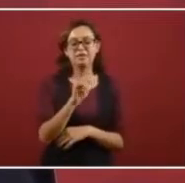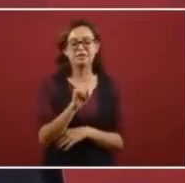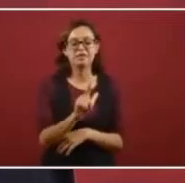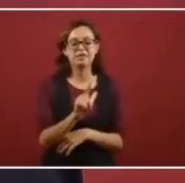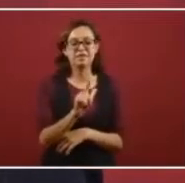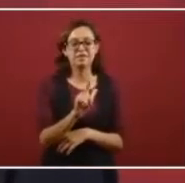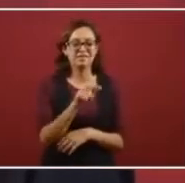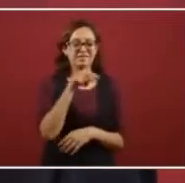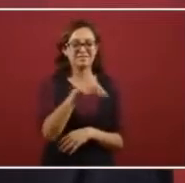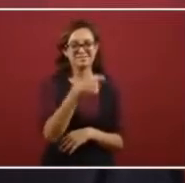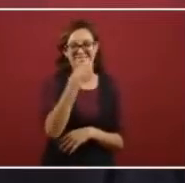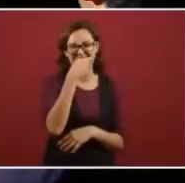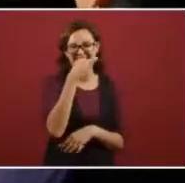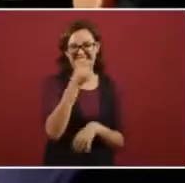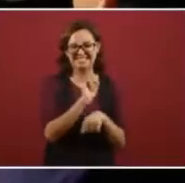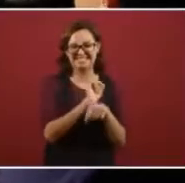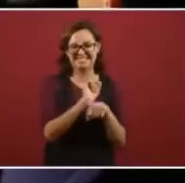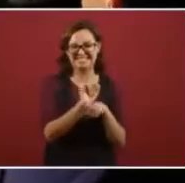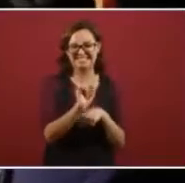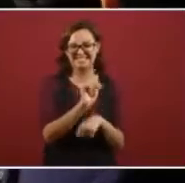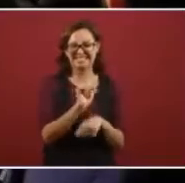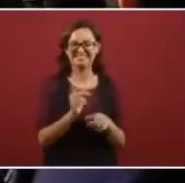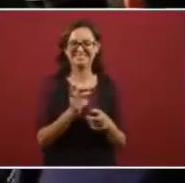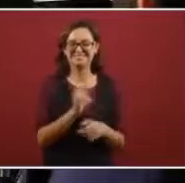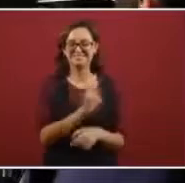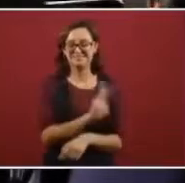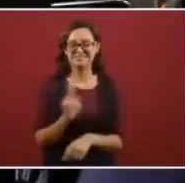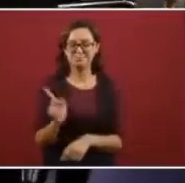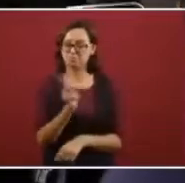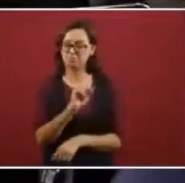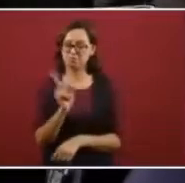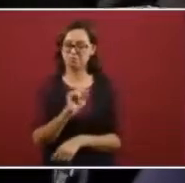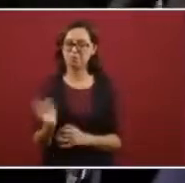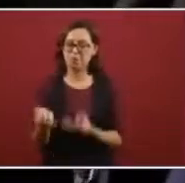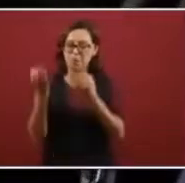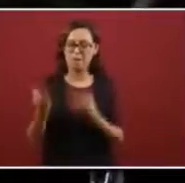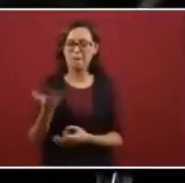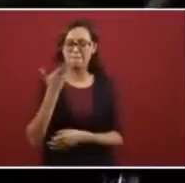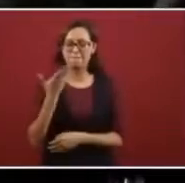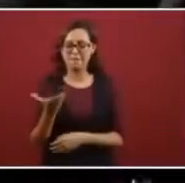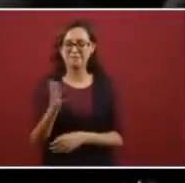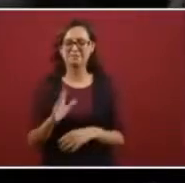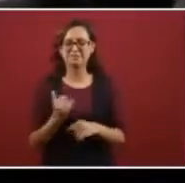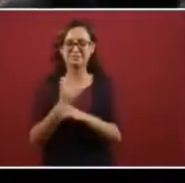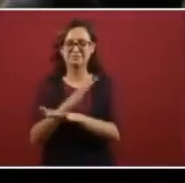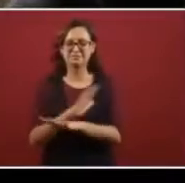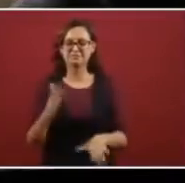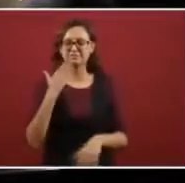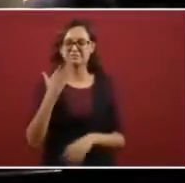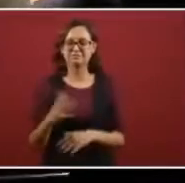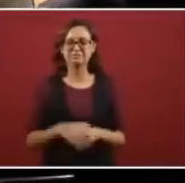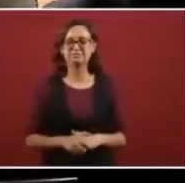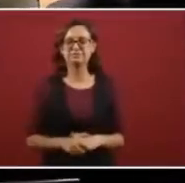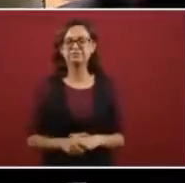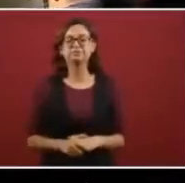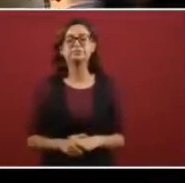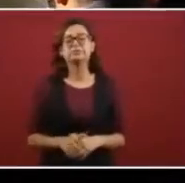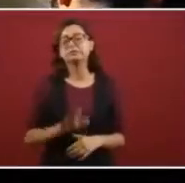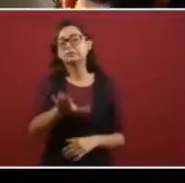It's not a tafil, which is a medication that he didn't want to make propaganda for.